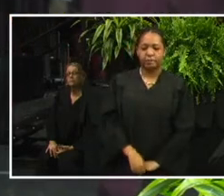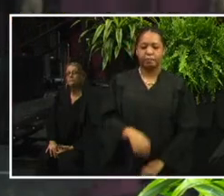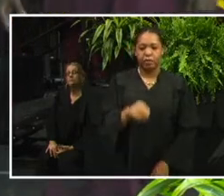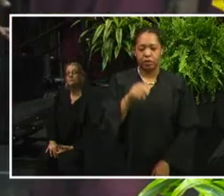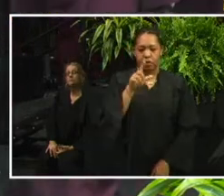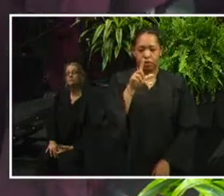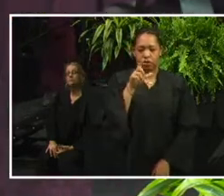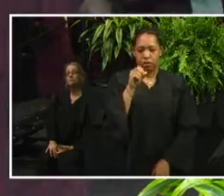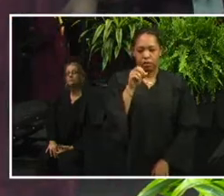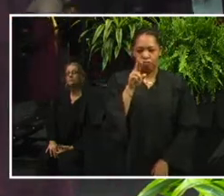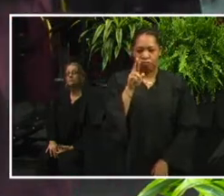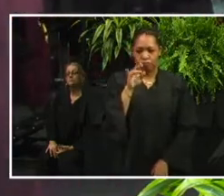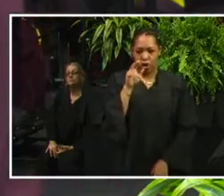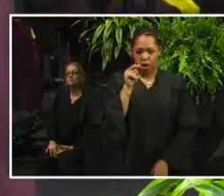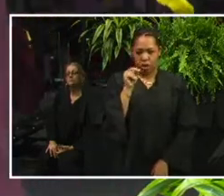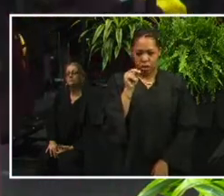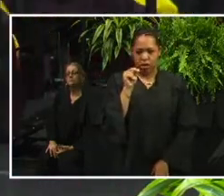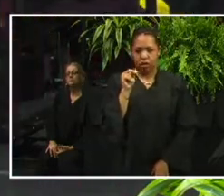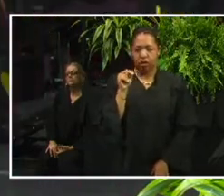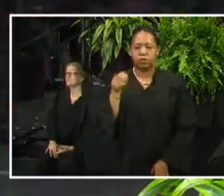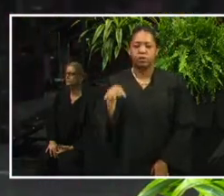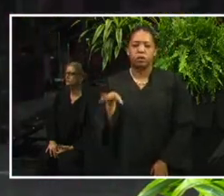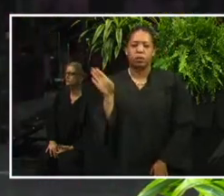LaRon Antonio Brown.